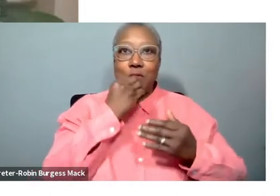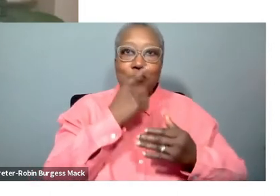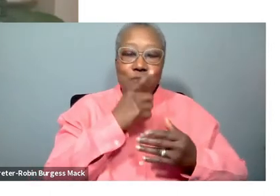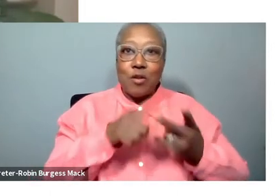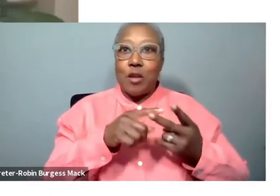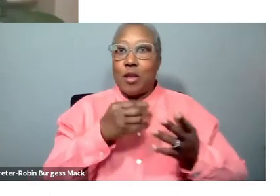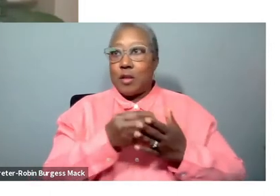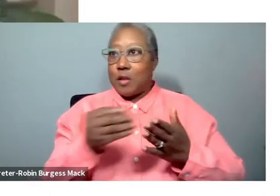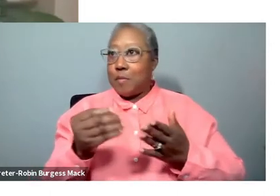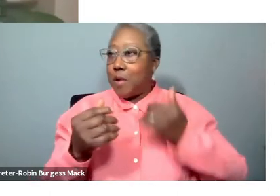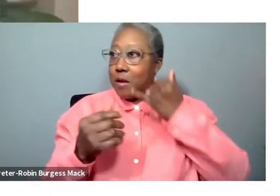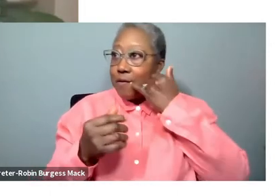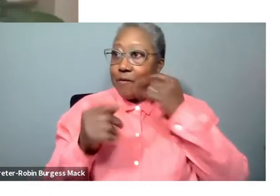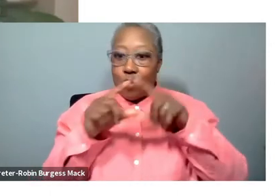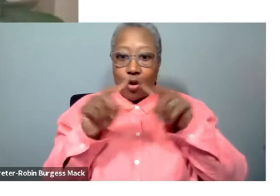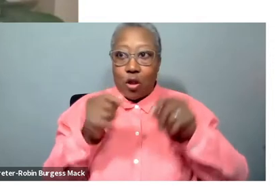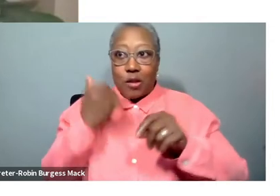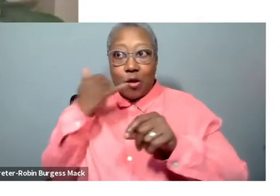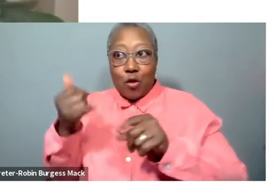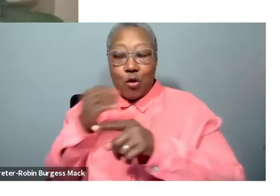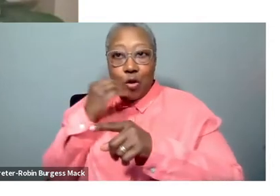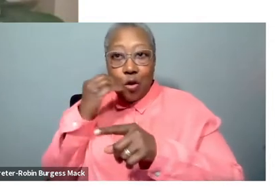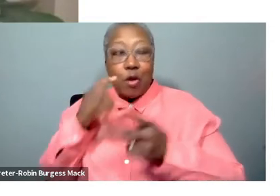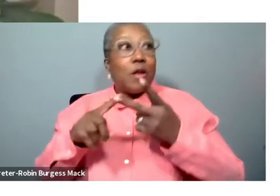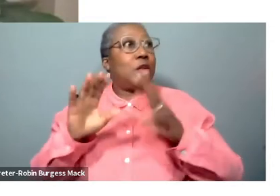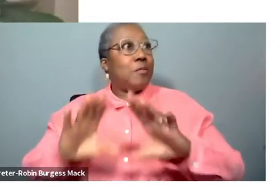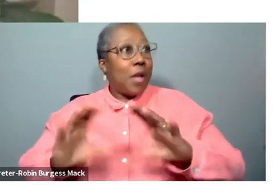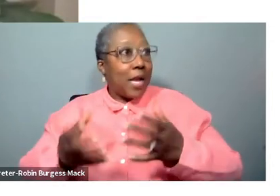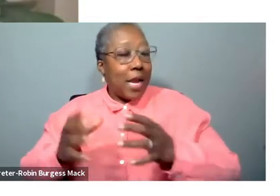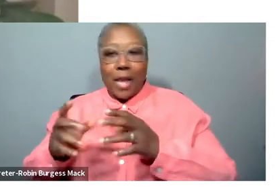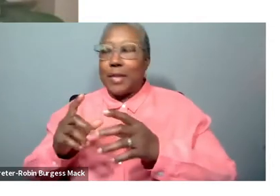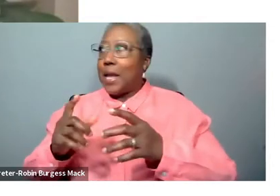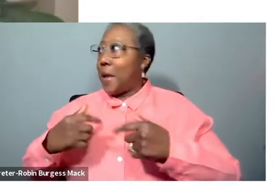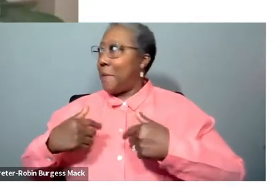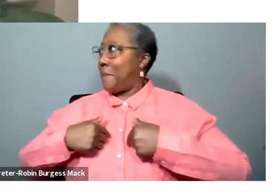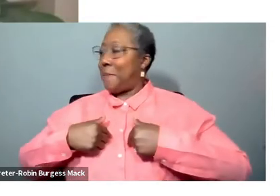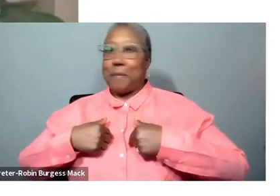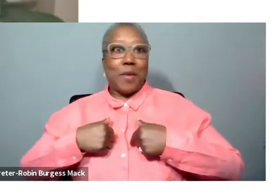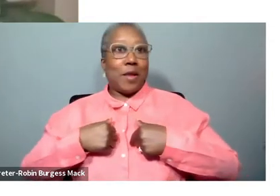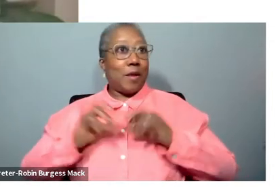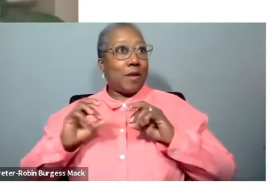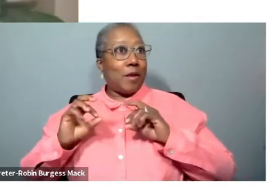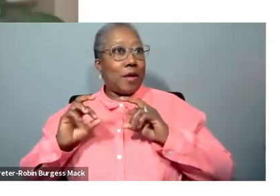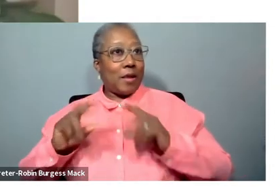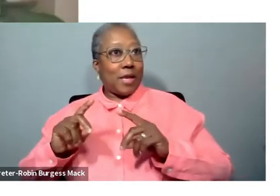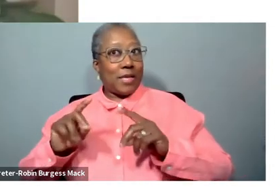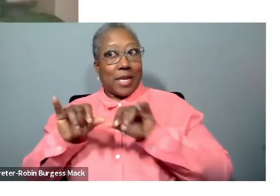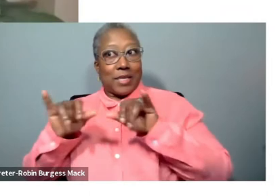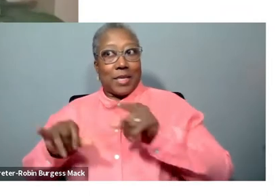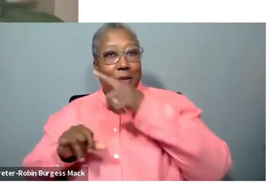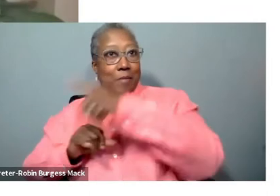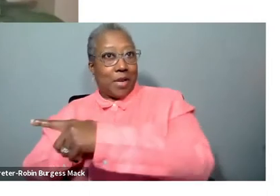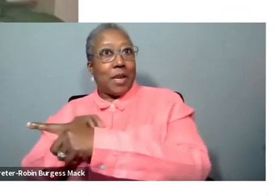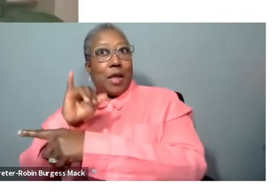phone cards so I could call home, to my classes. I was coming from an education system